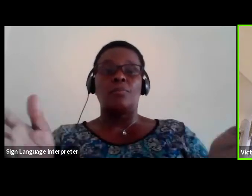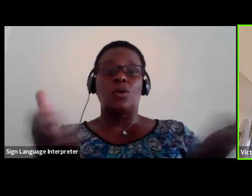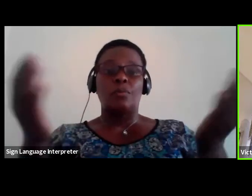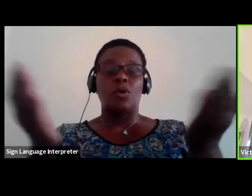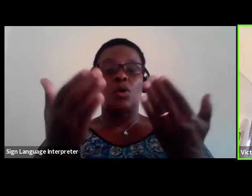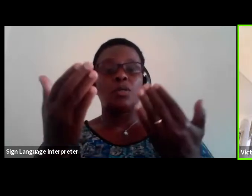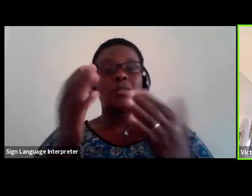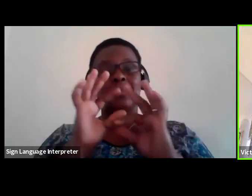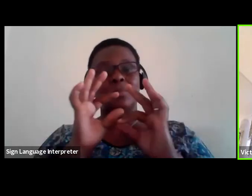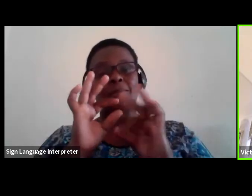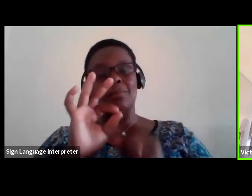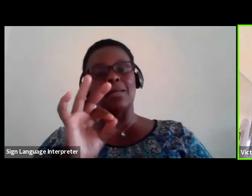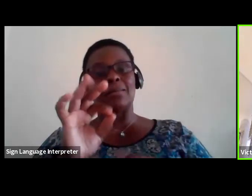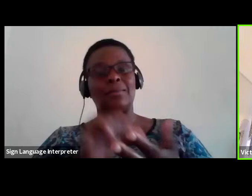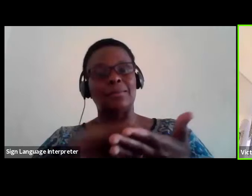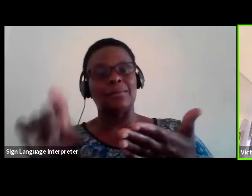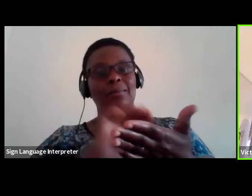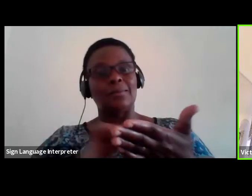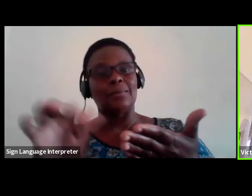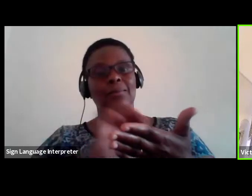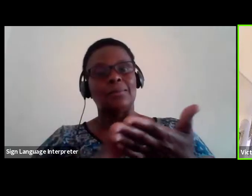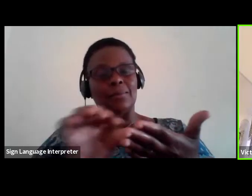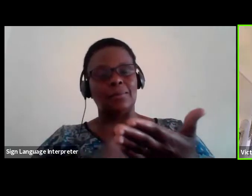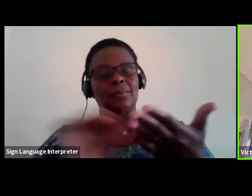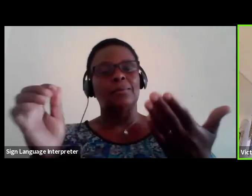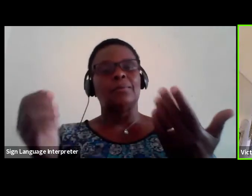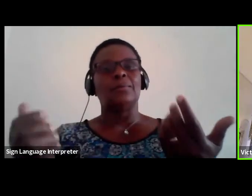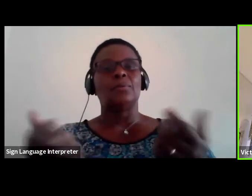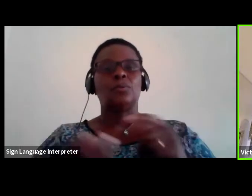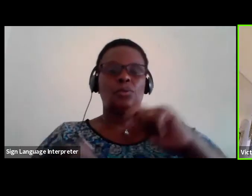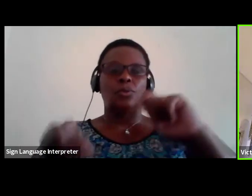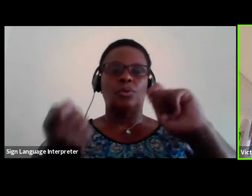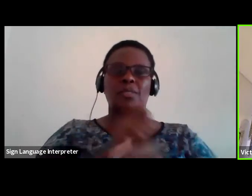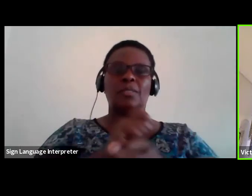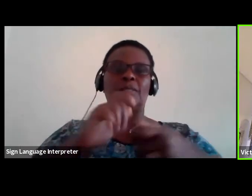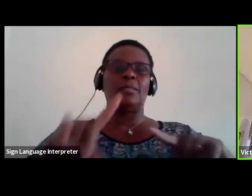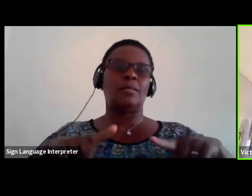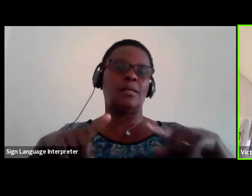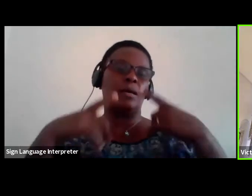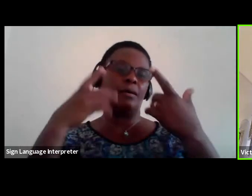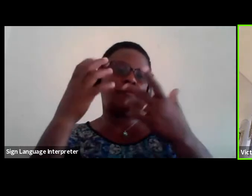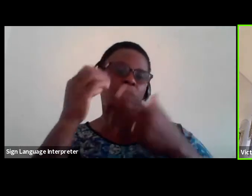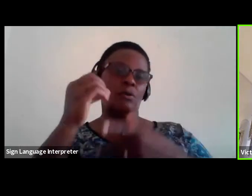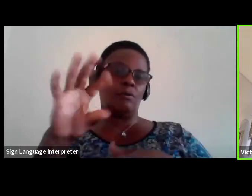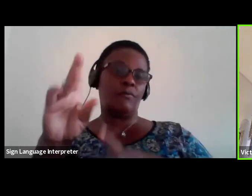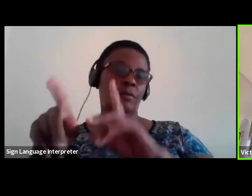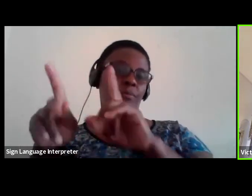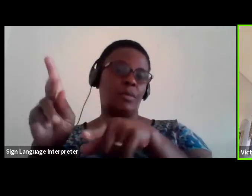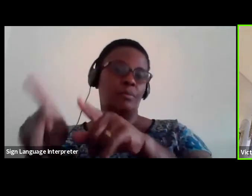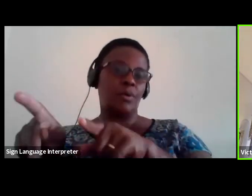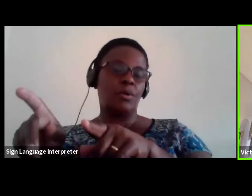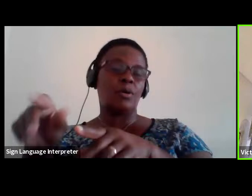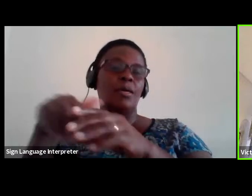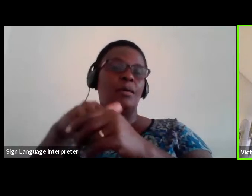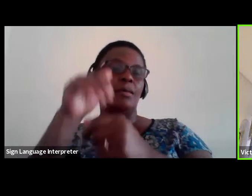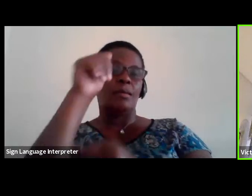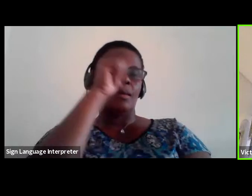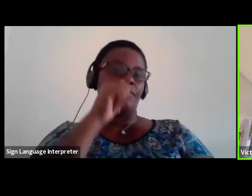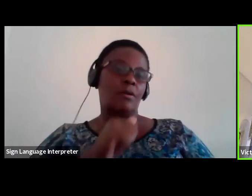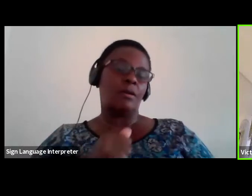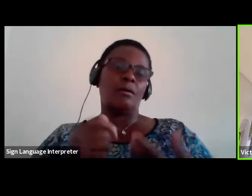the tool that is going to transform the lives of people in the continent and citizens within their countries.